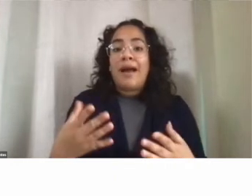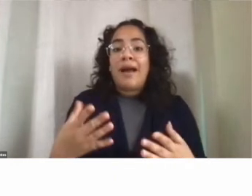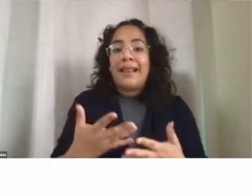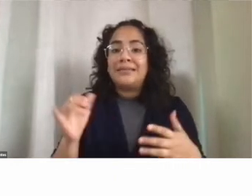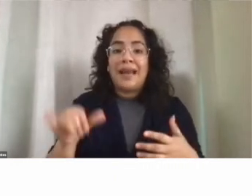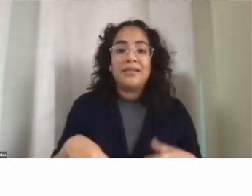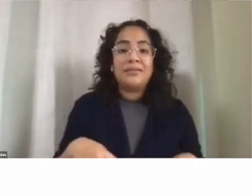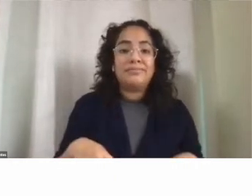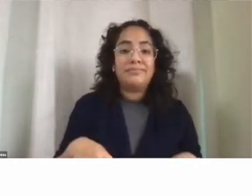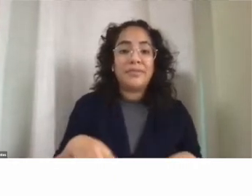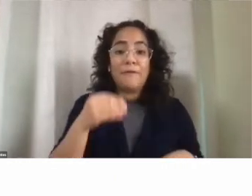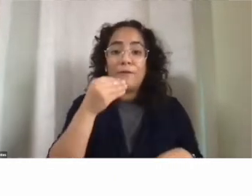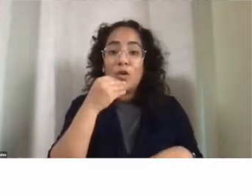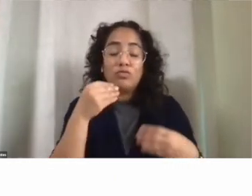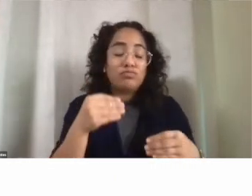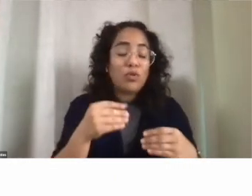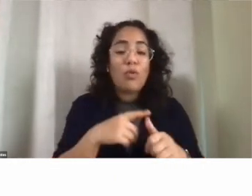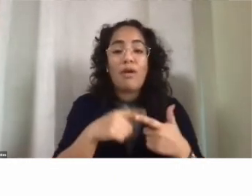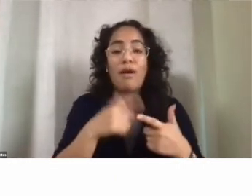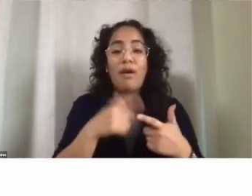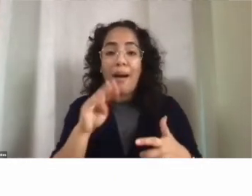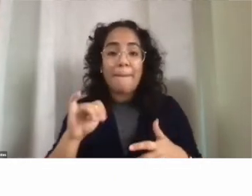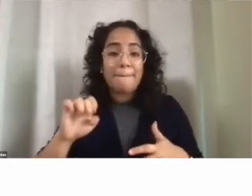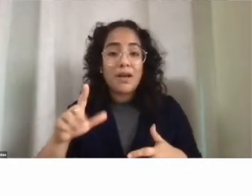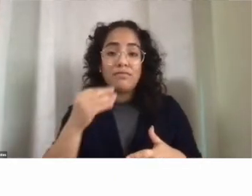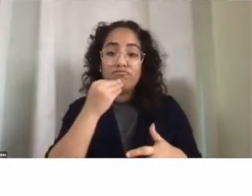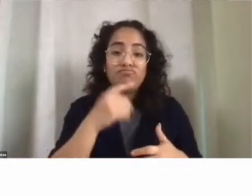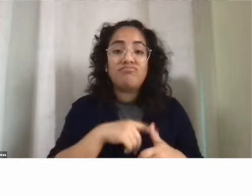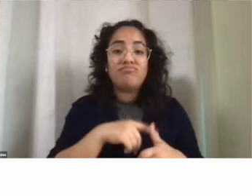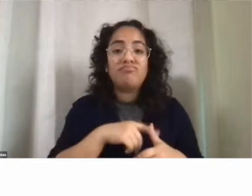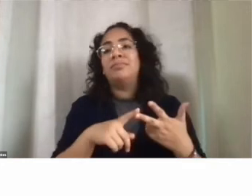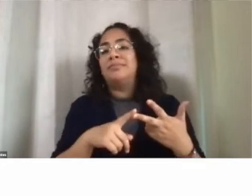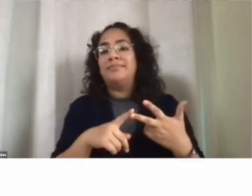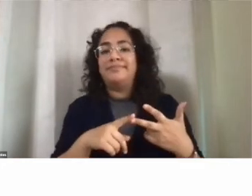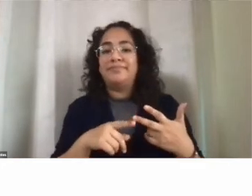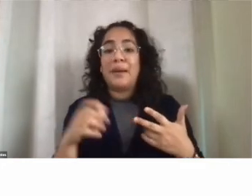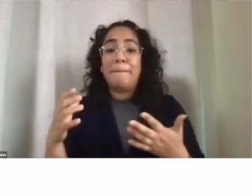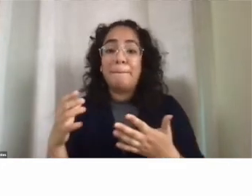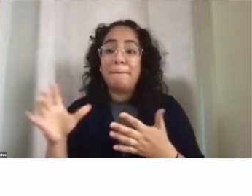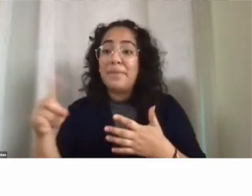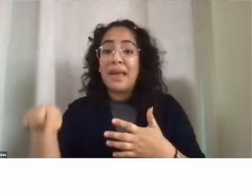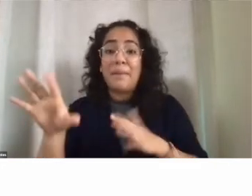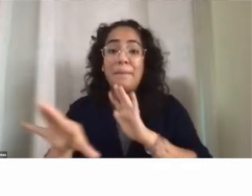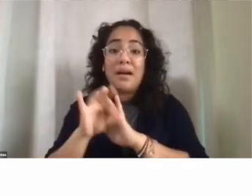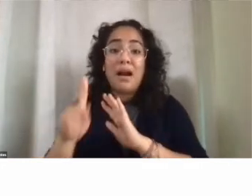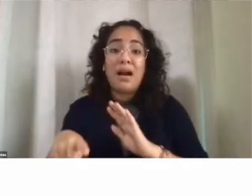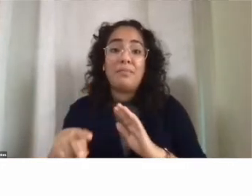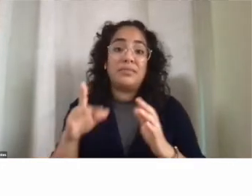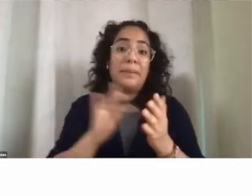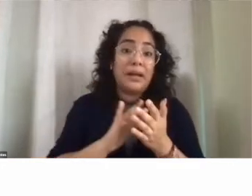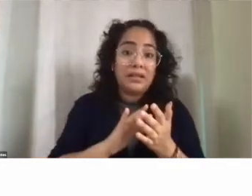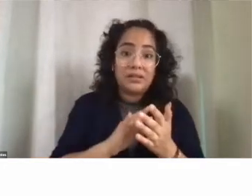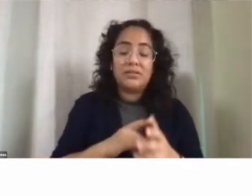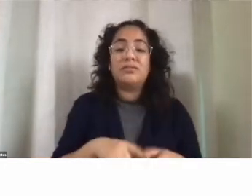meals, maybe medications. If your pharmacy doesn't deliver, maybe they can pick up. You can assign a person for